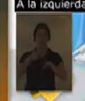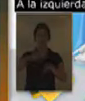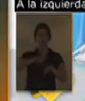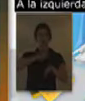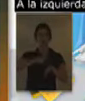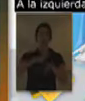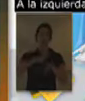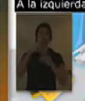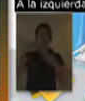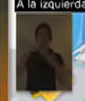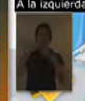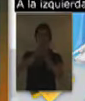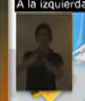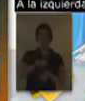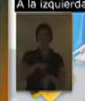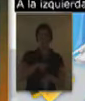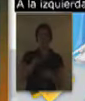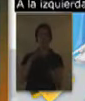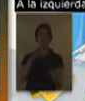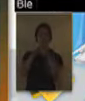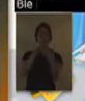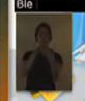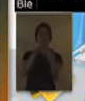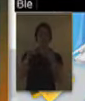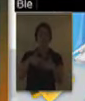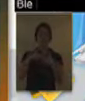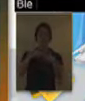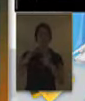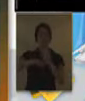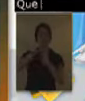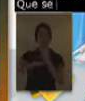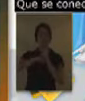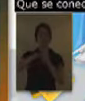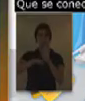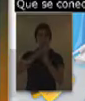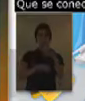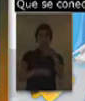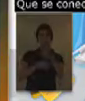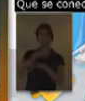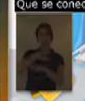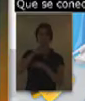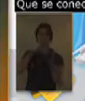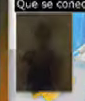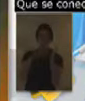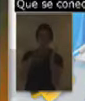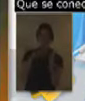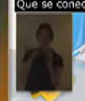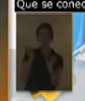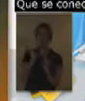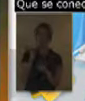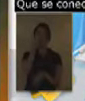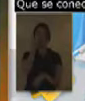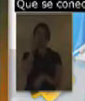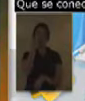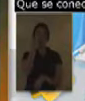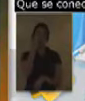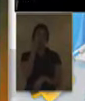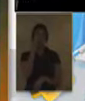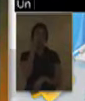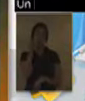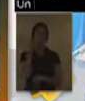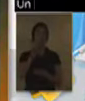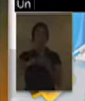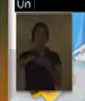on your left, the end user who connects using an access device. This could be a computer, a